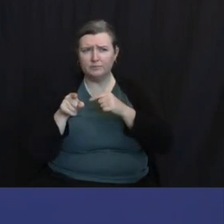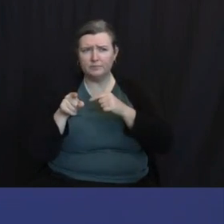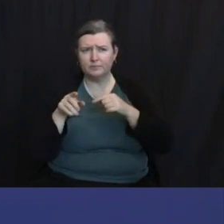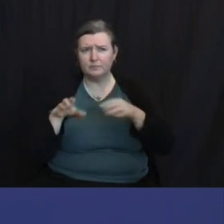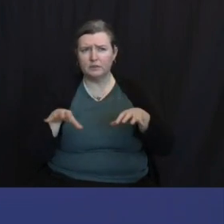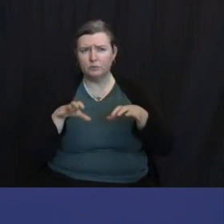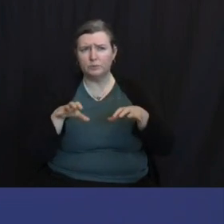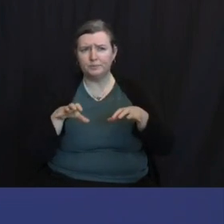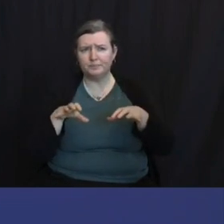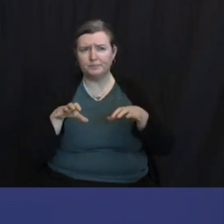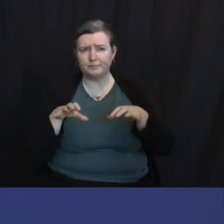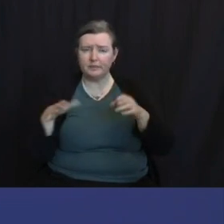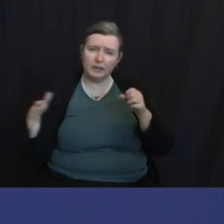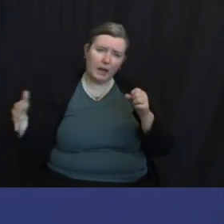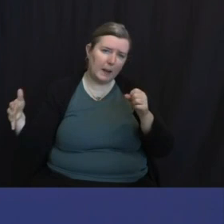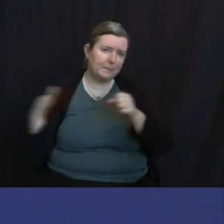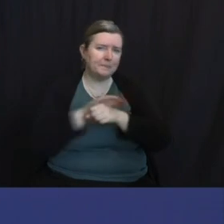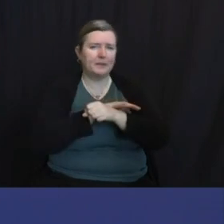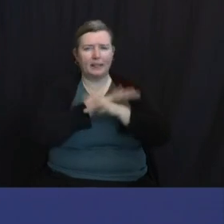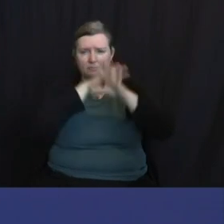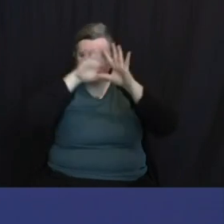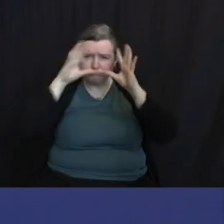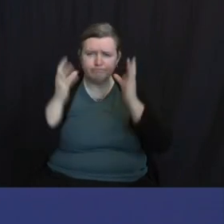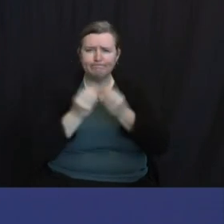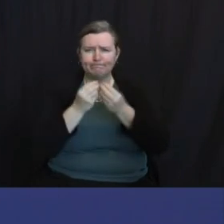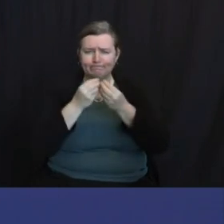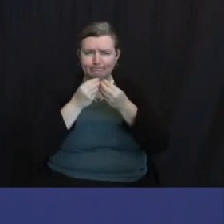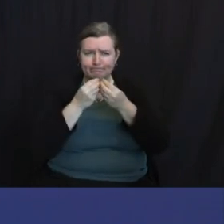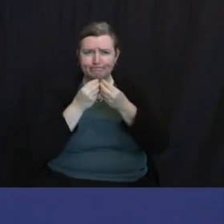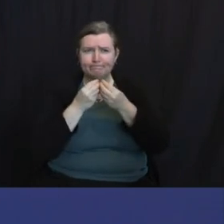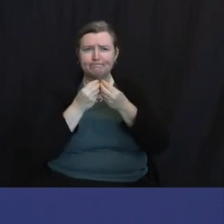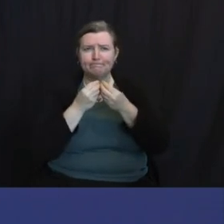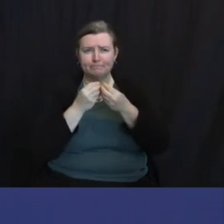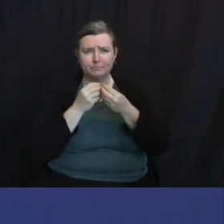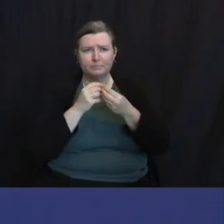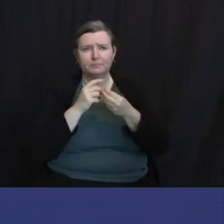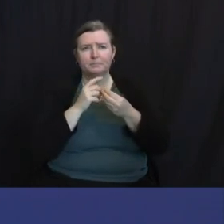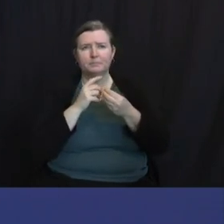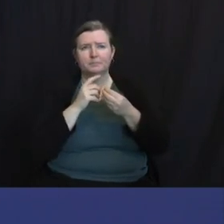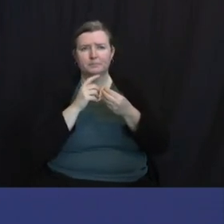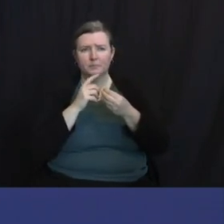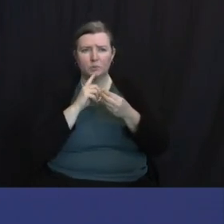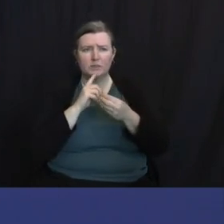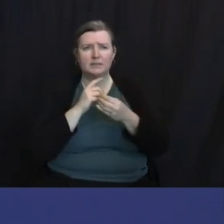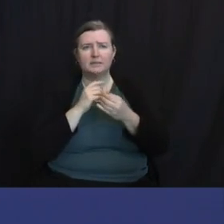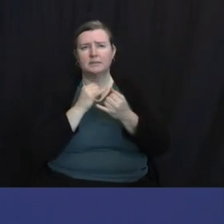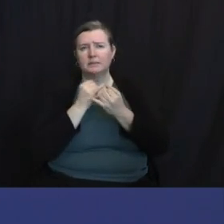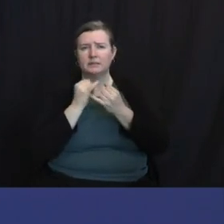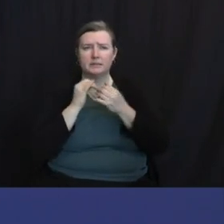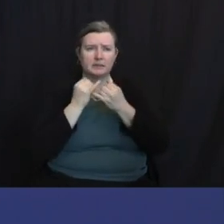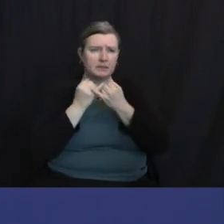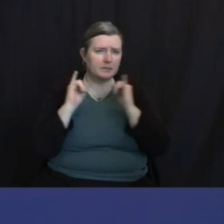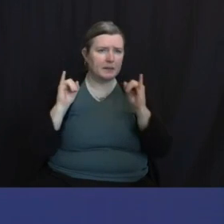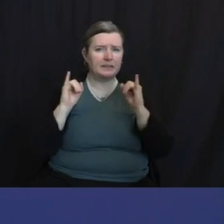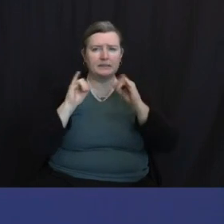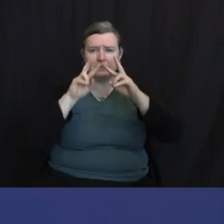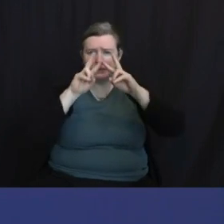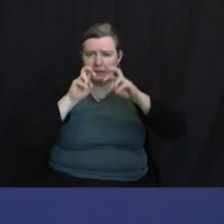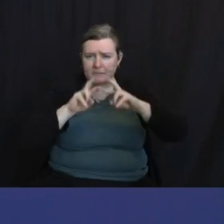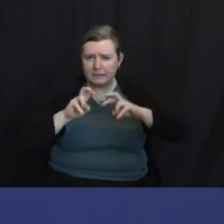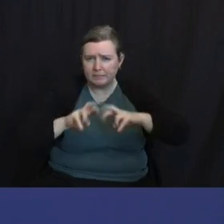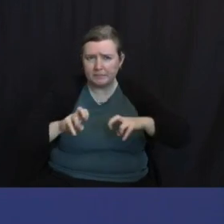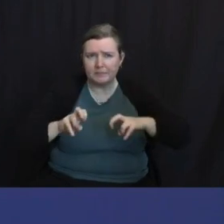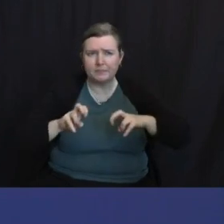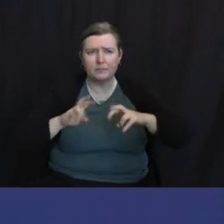needs to, and we will do a complete, thorough, independent postmortem on this entire pandemic, and that